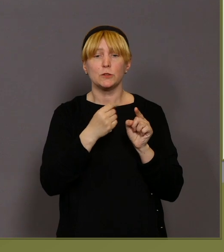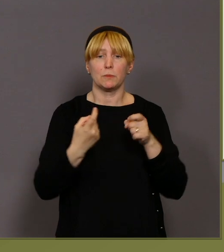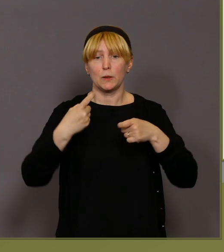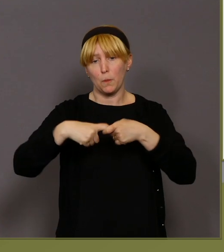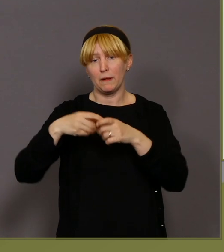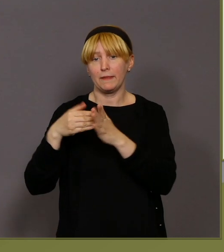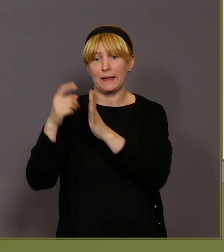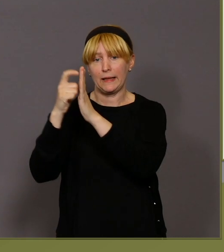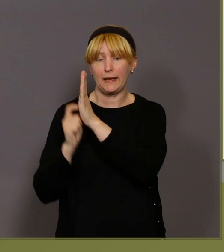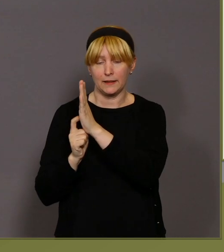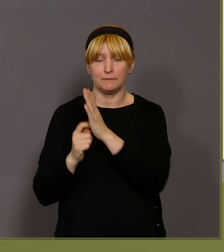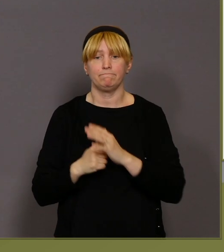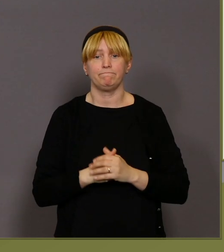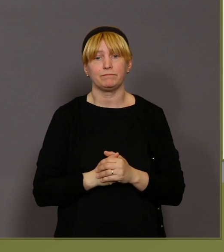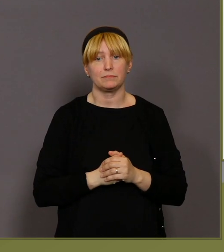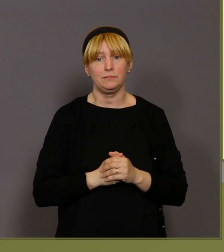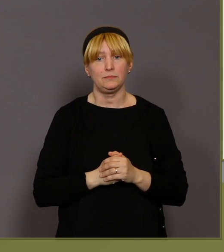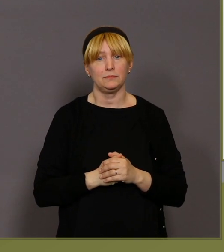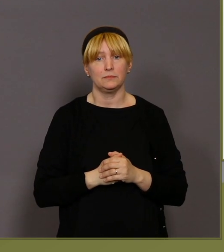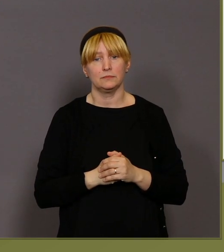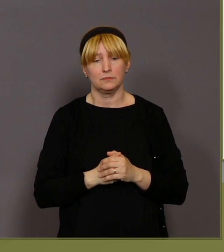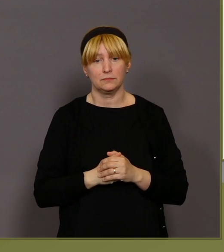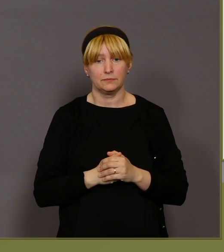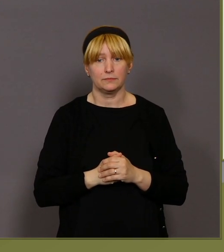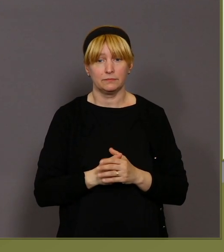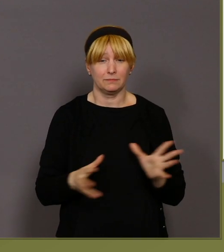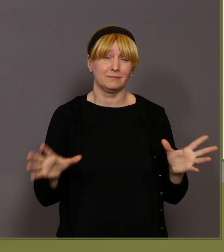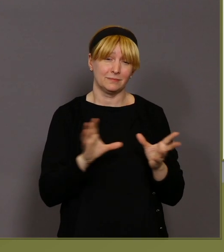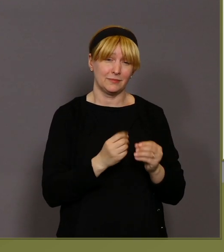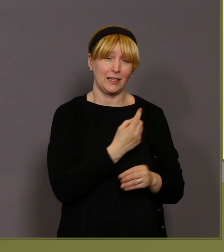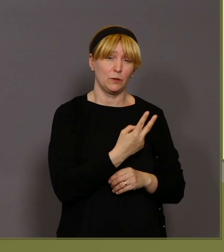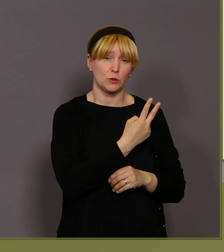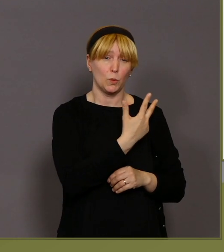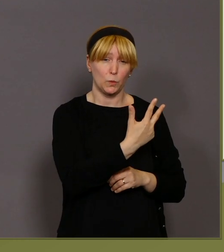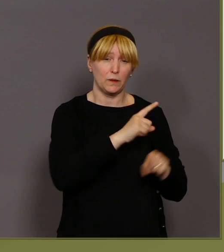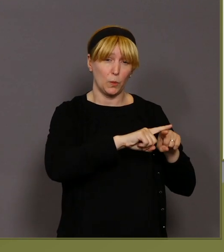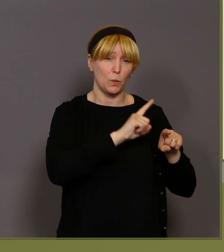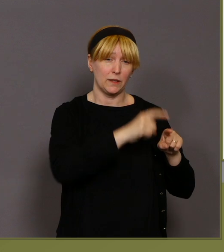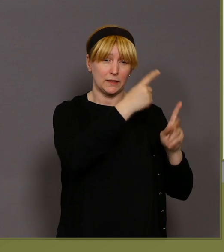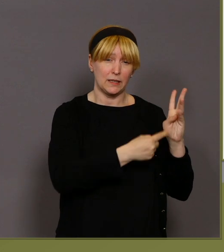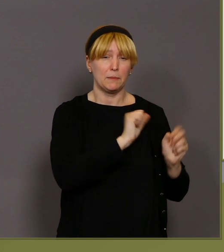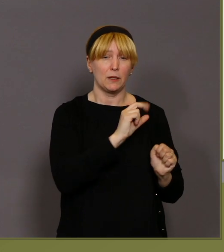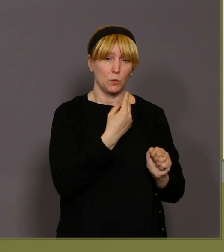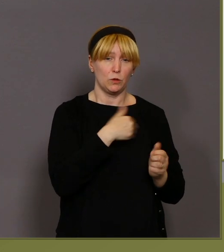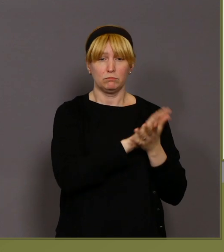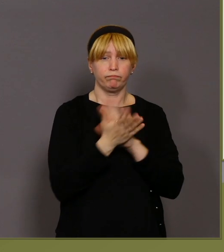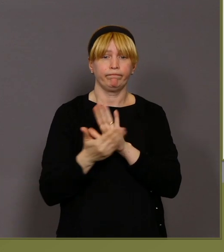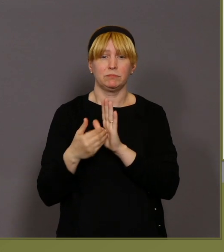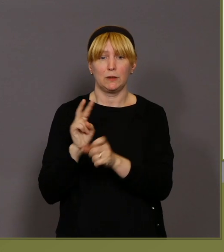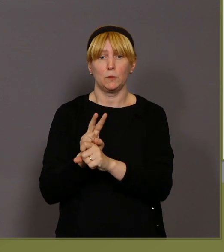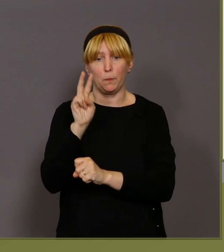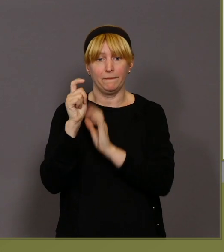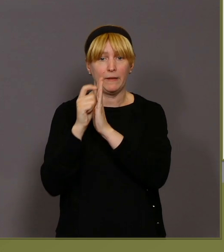rule. So in total, 128 criteria, now summarized as 12